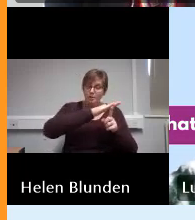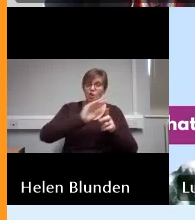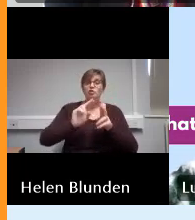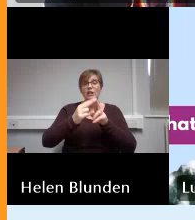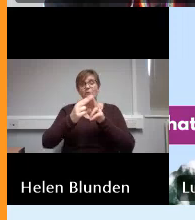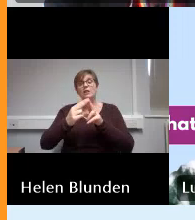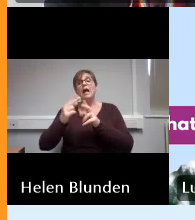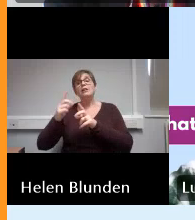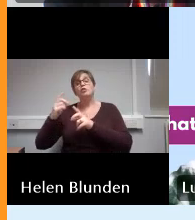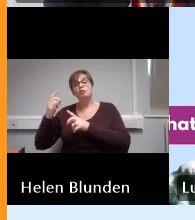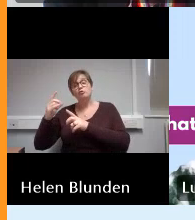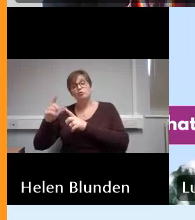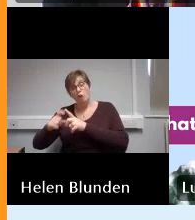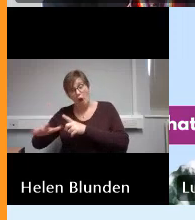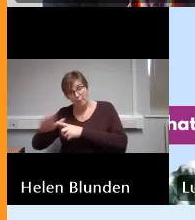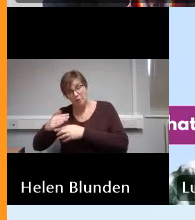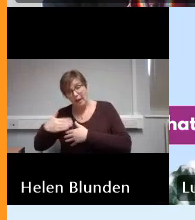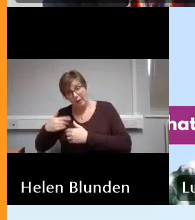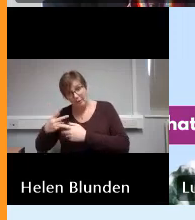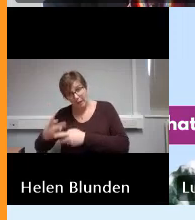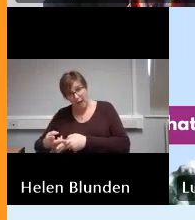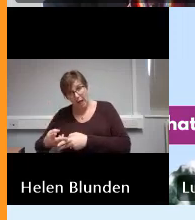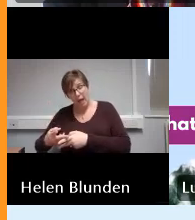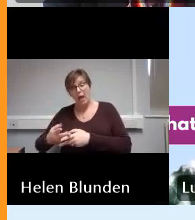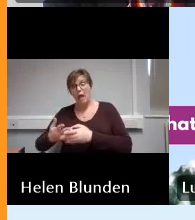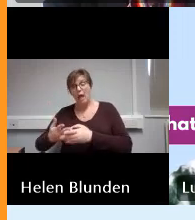Healthcare did an awful lot of work during